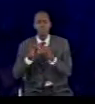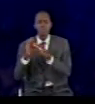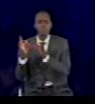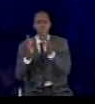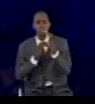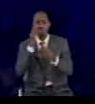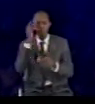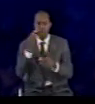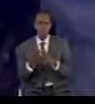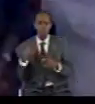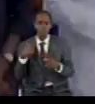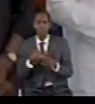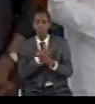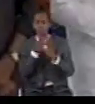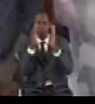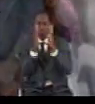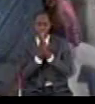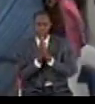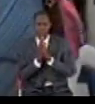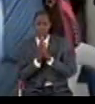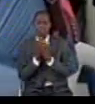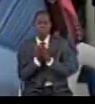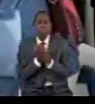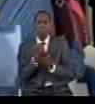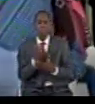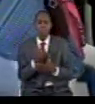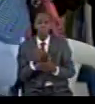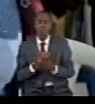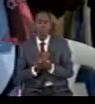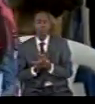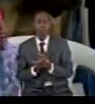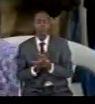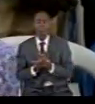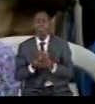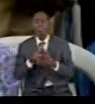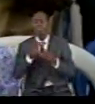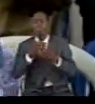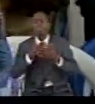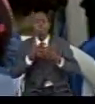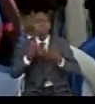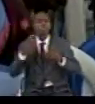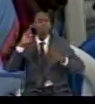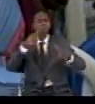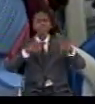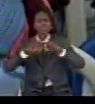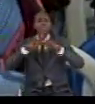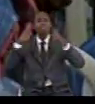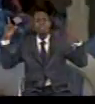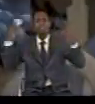name we pray a louder amen